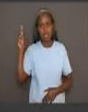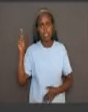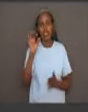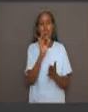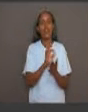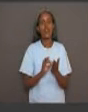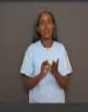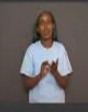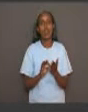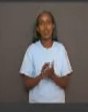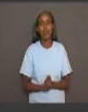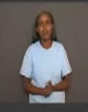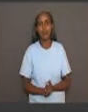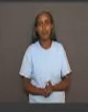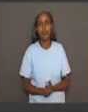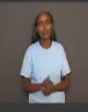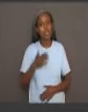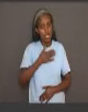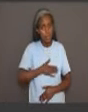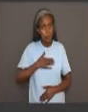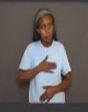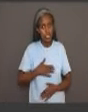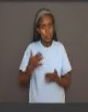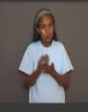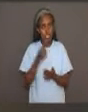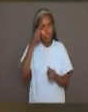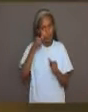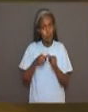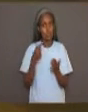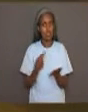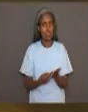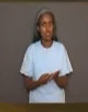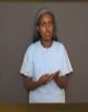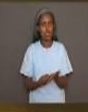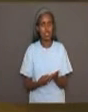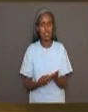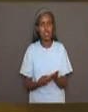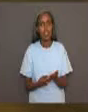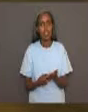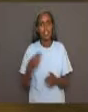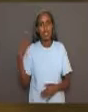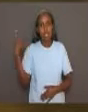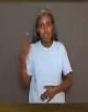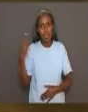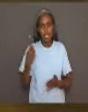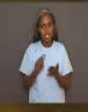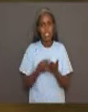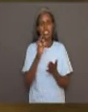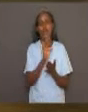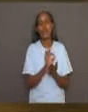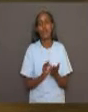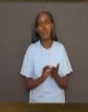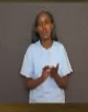formula instead. Please make a note of this. Let us apply these